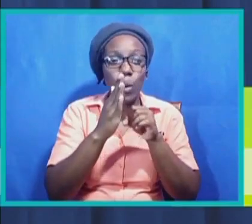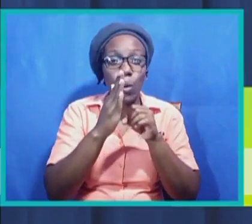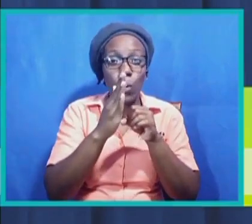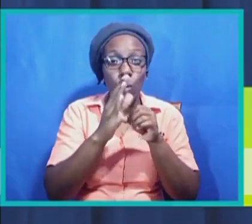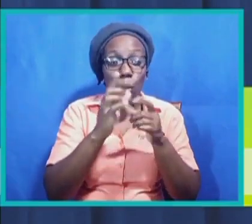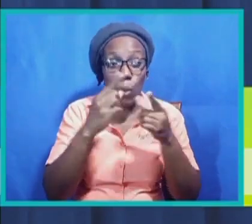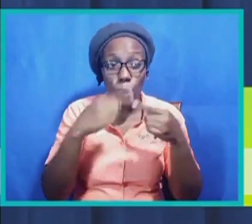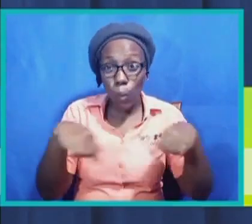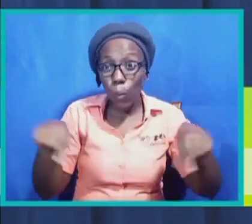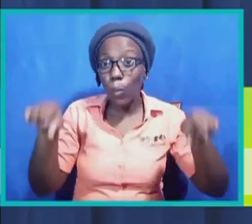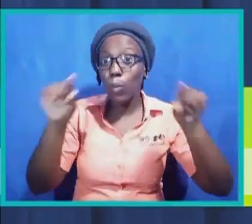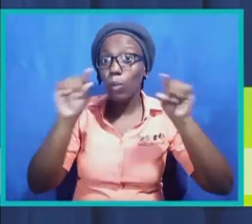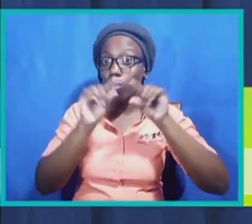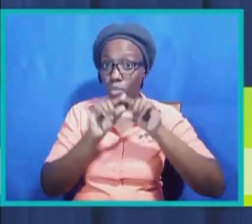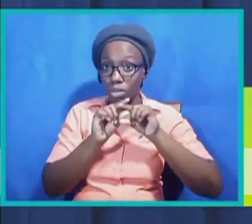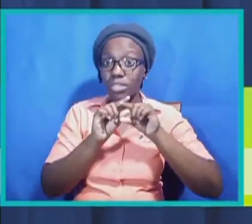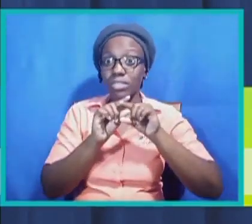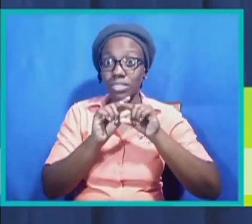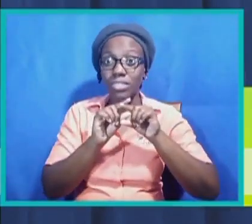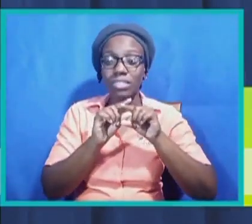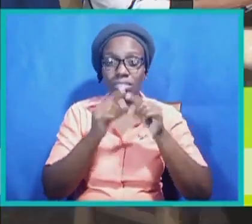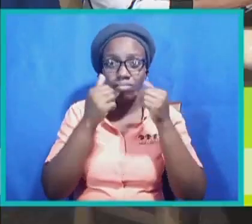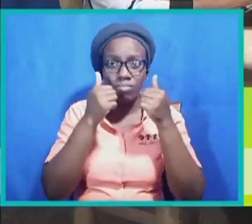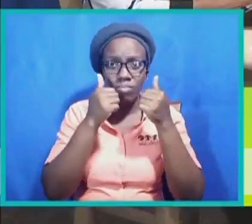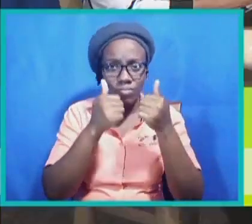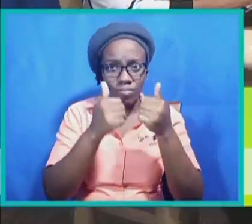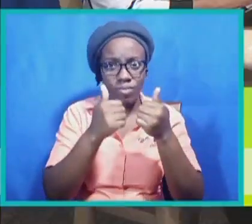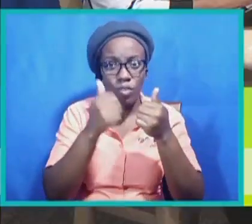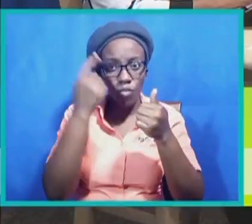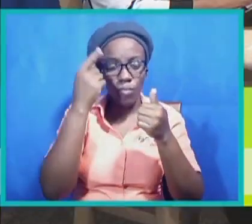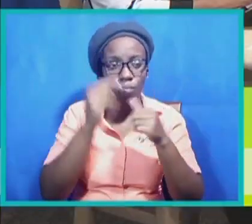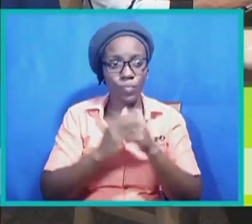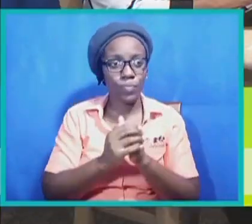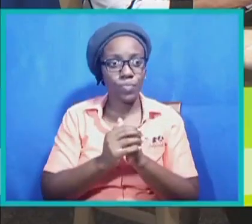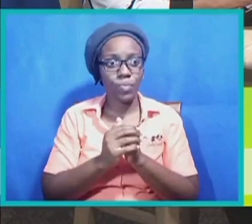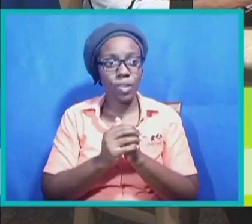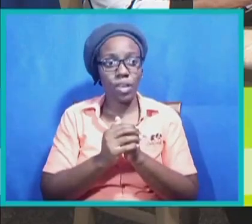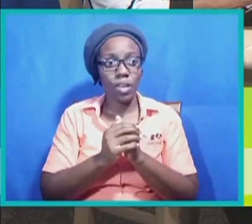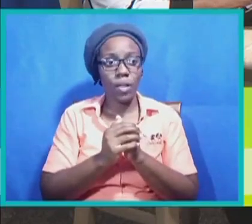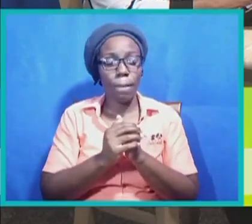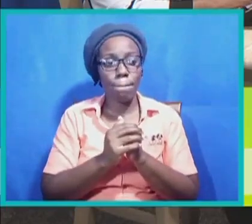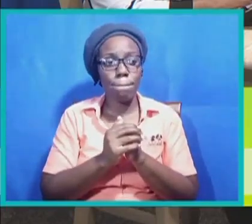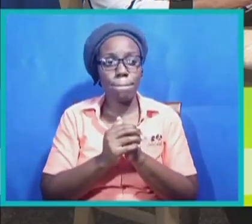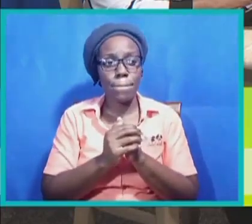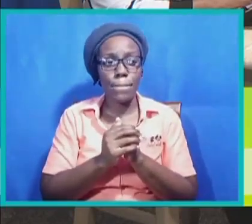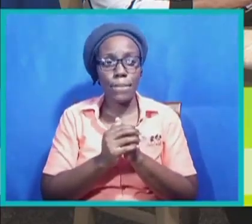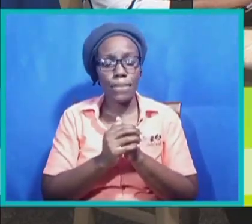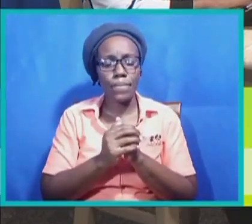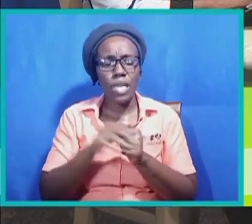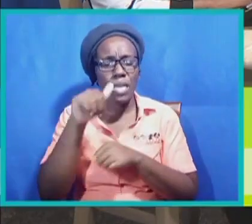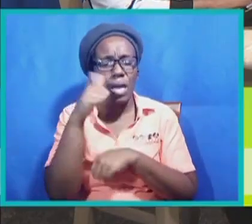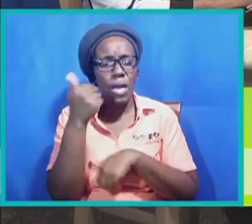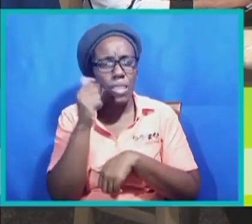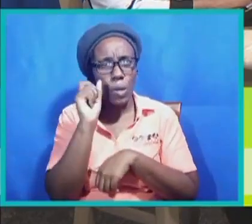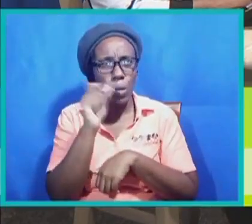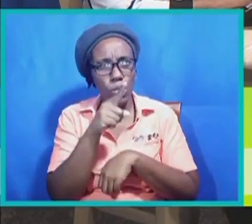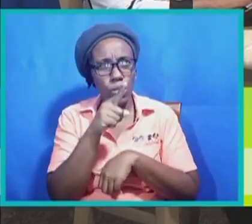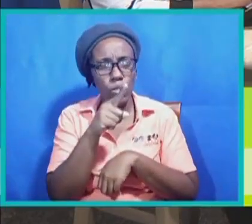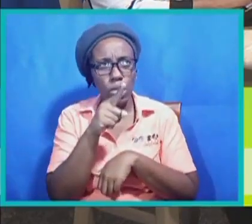it more effective and efficient to ensure student learning. Your other question has to do with Singapore math in primary